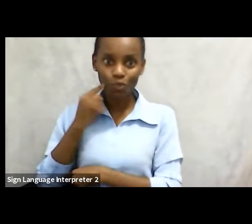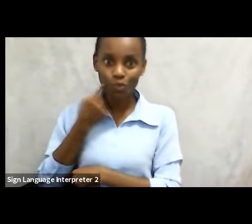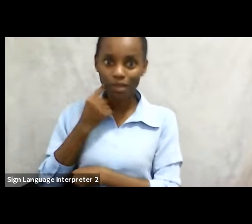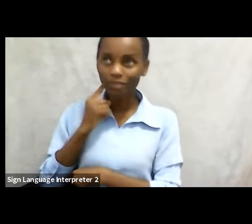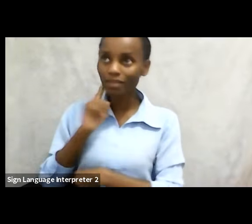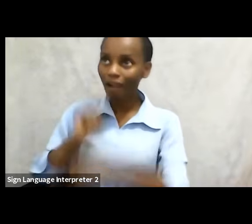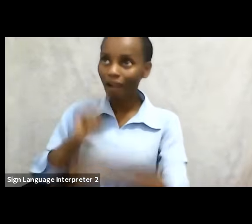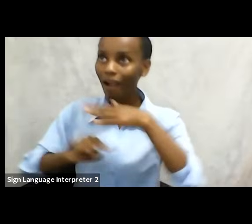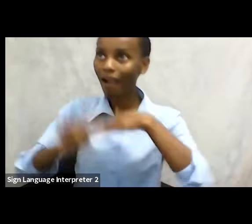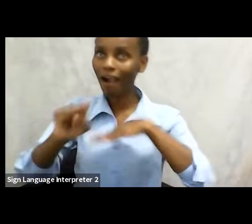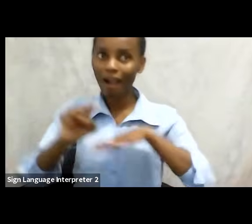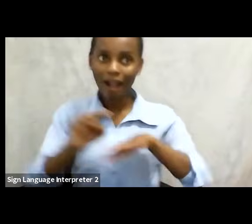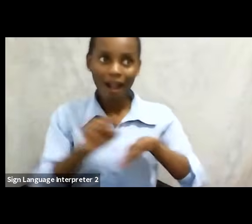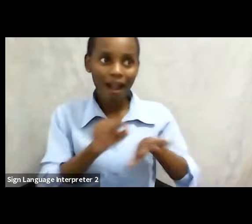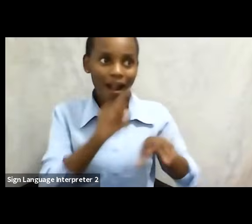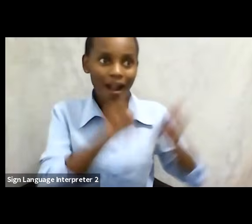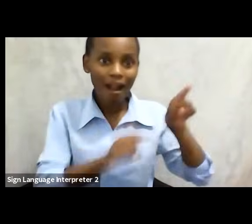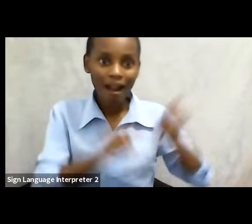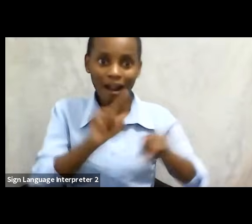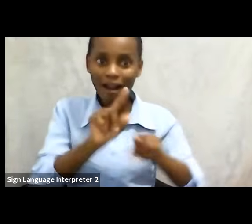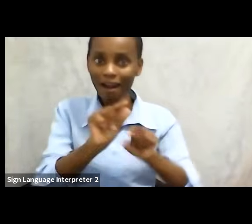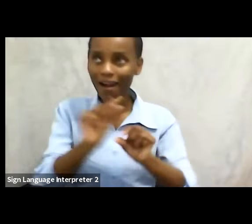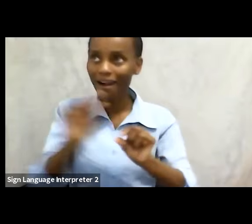hope he has covered